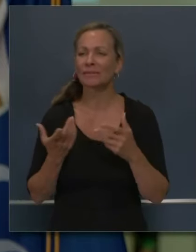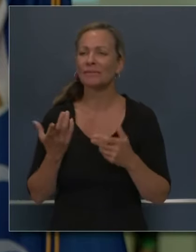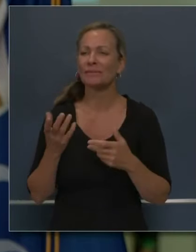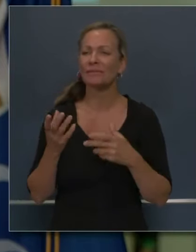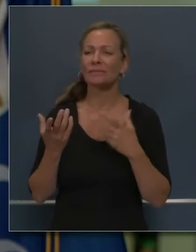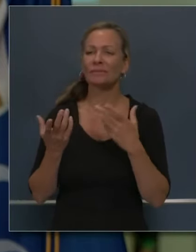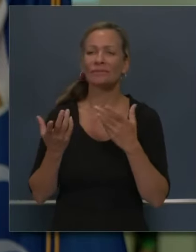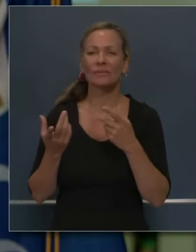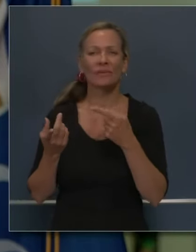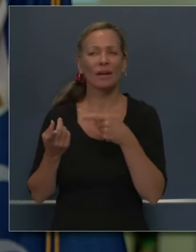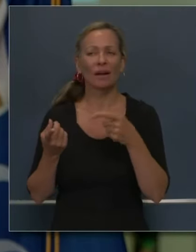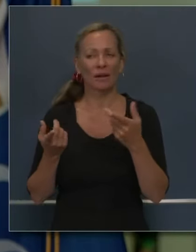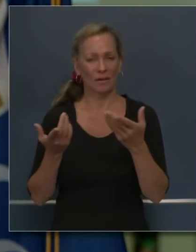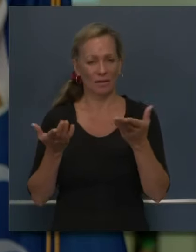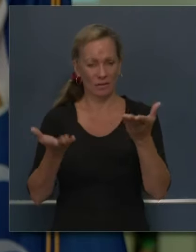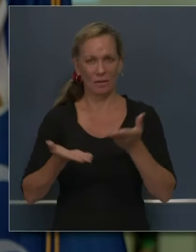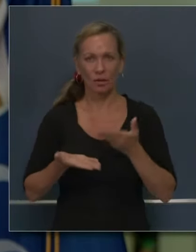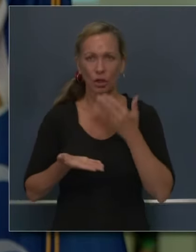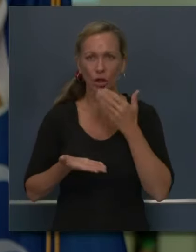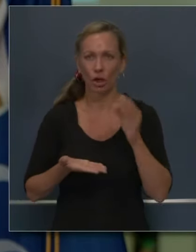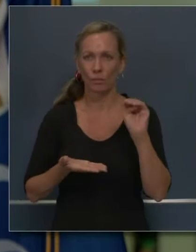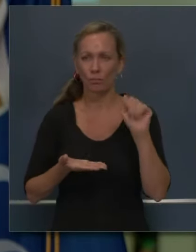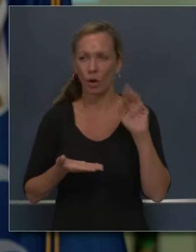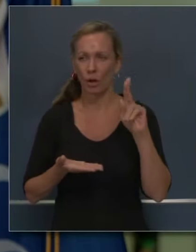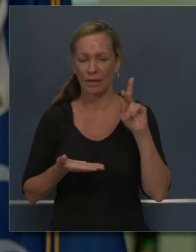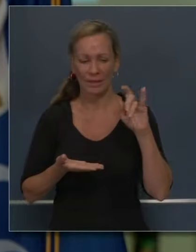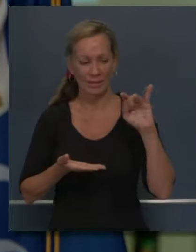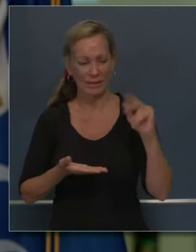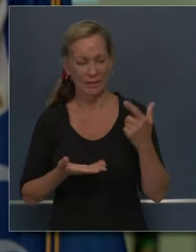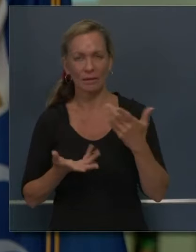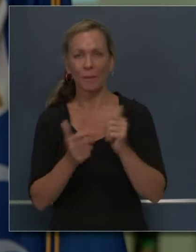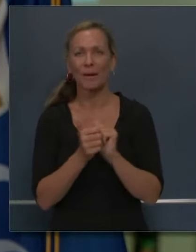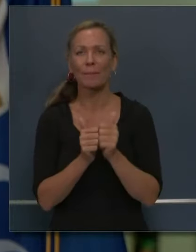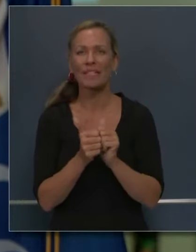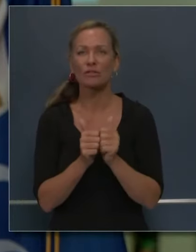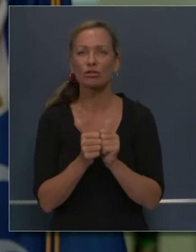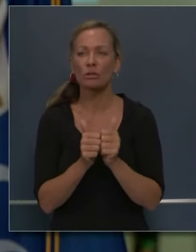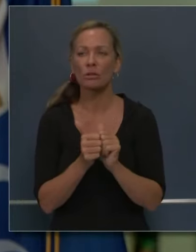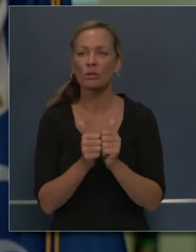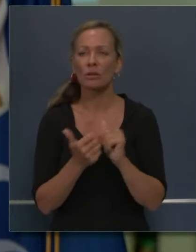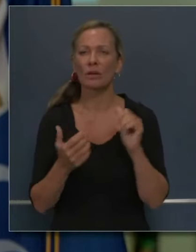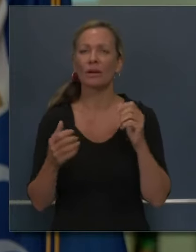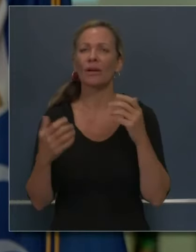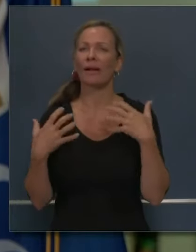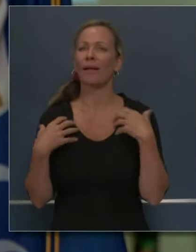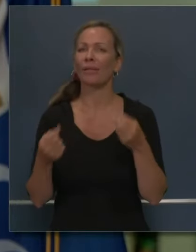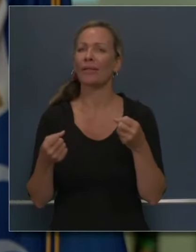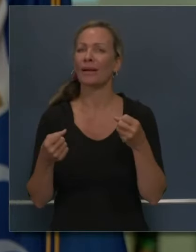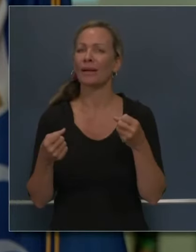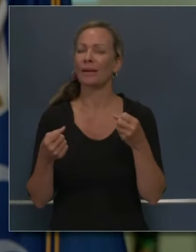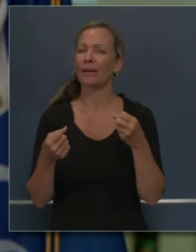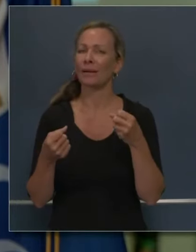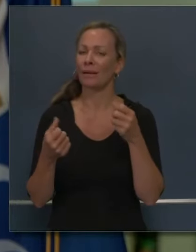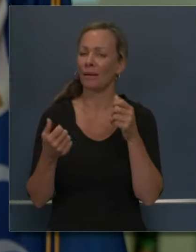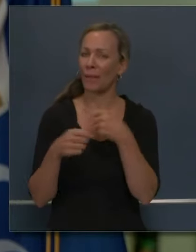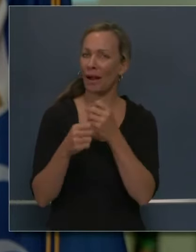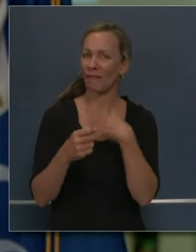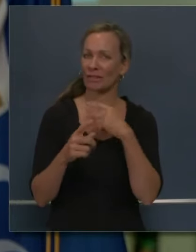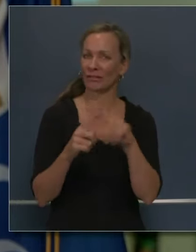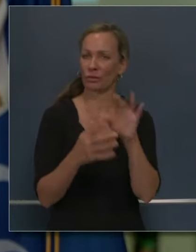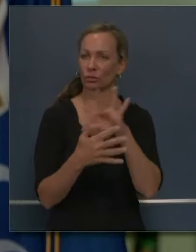disruptive mindset to create more competition and to create more choices and a better experience for customers. It's a point of